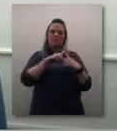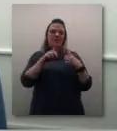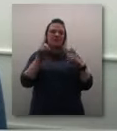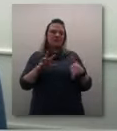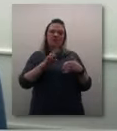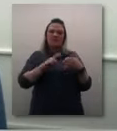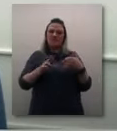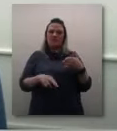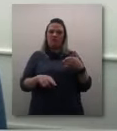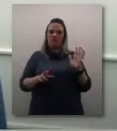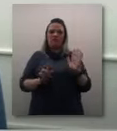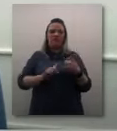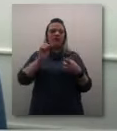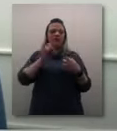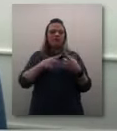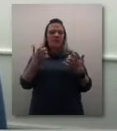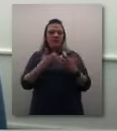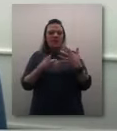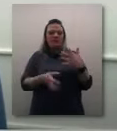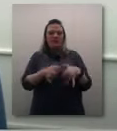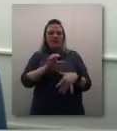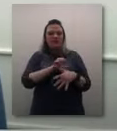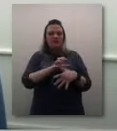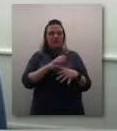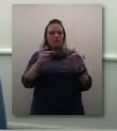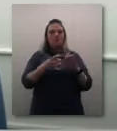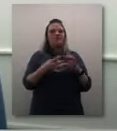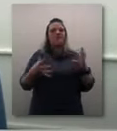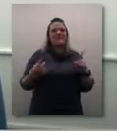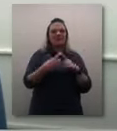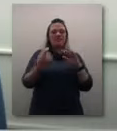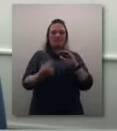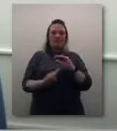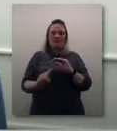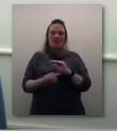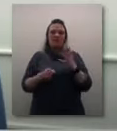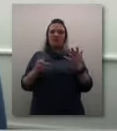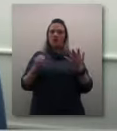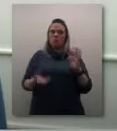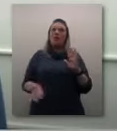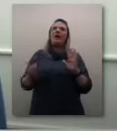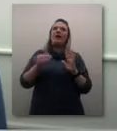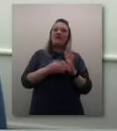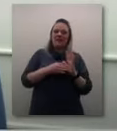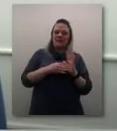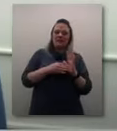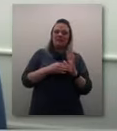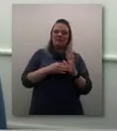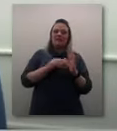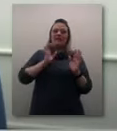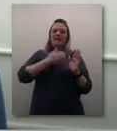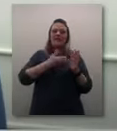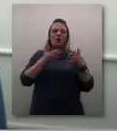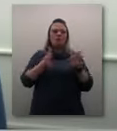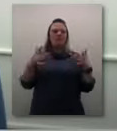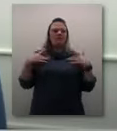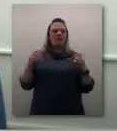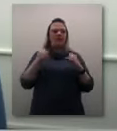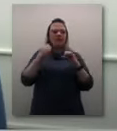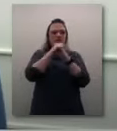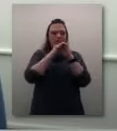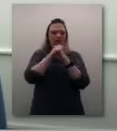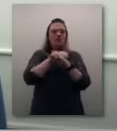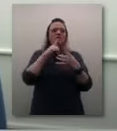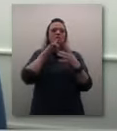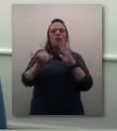result, until they meet the criteria from being released for isolation. So again, this is part of our public health strategy to